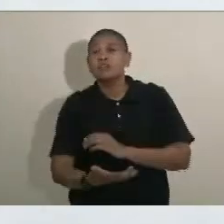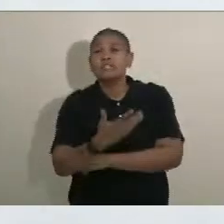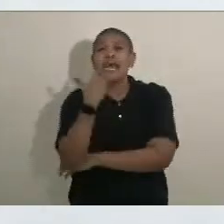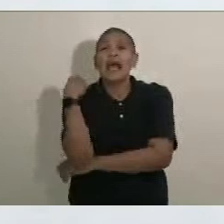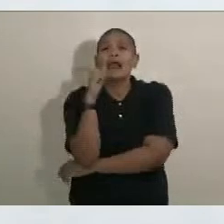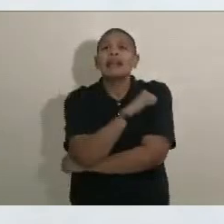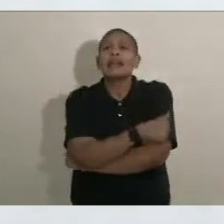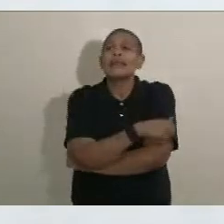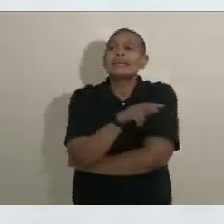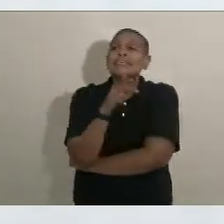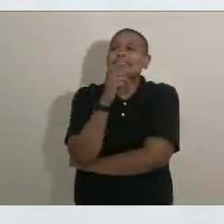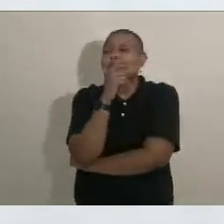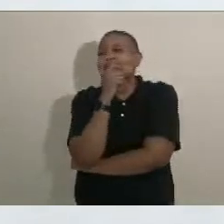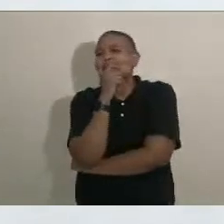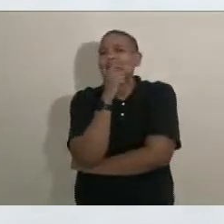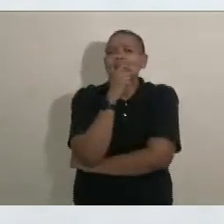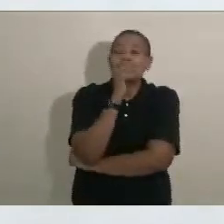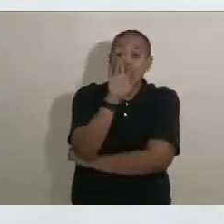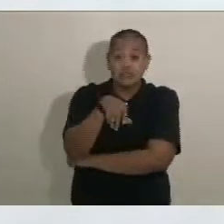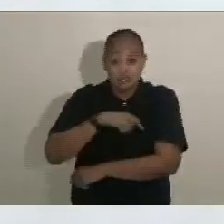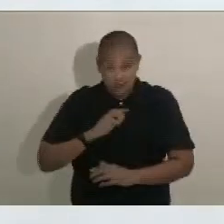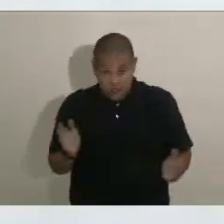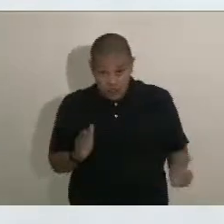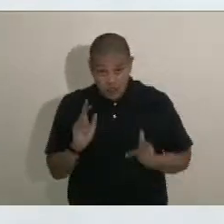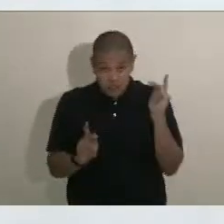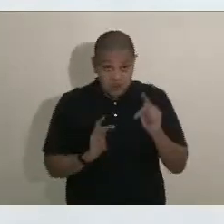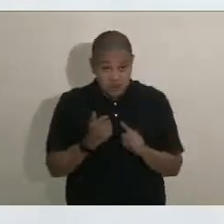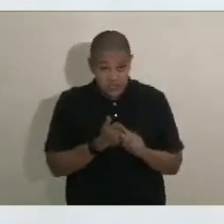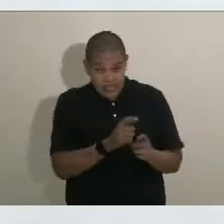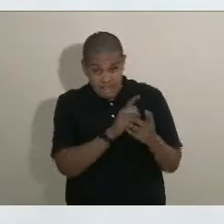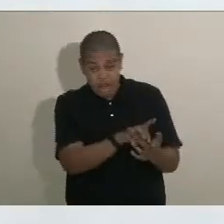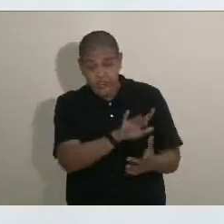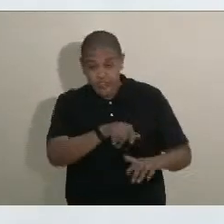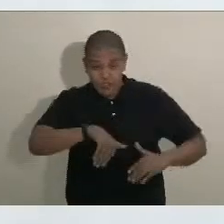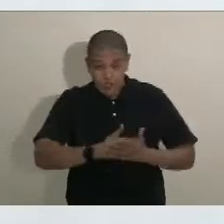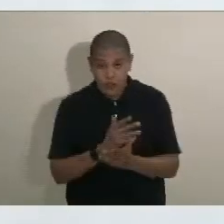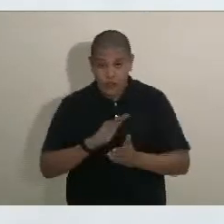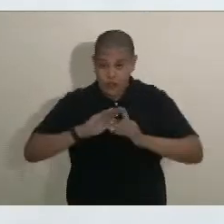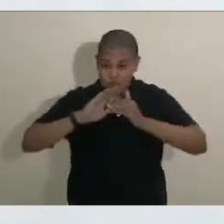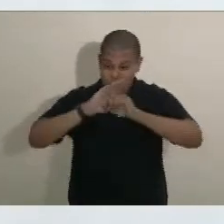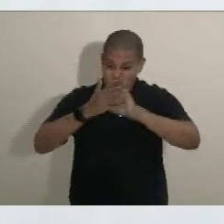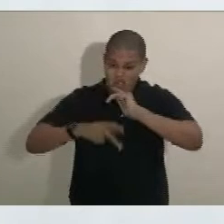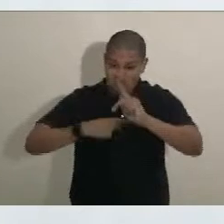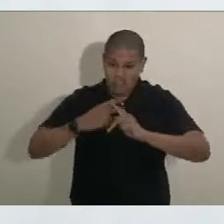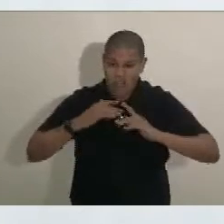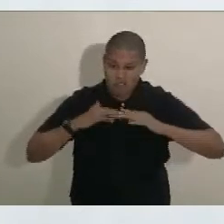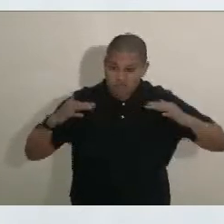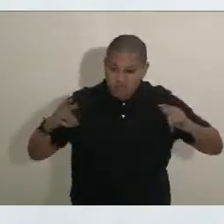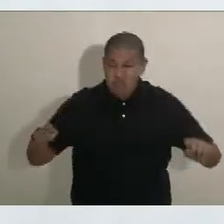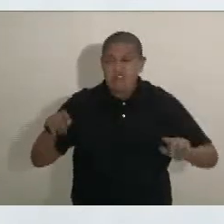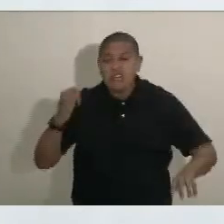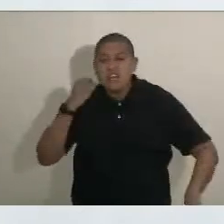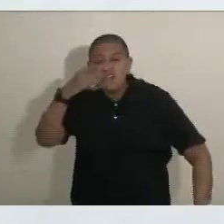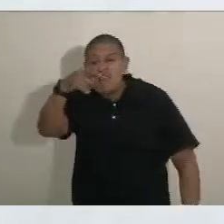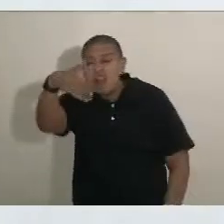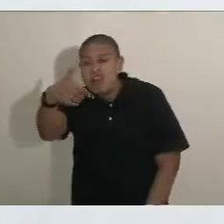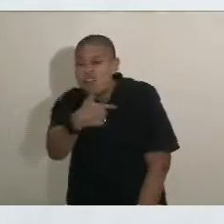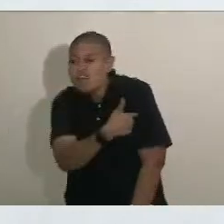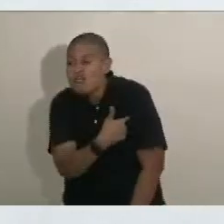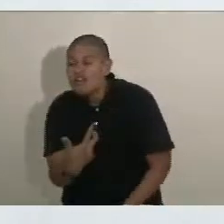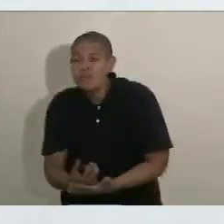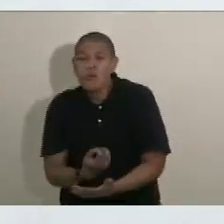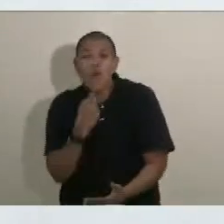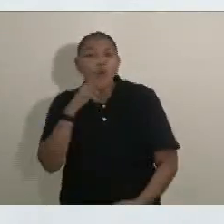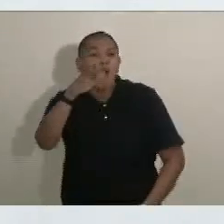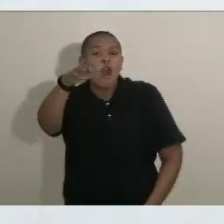and we certainly would want to encourage persons in light of this new variant and the increase in cases, if you are not vaccinated or you have not gotten